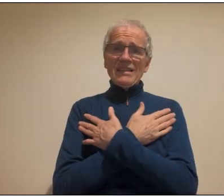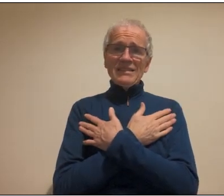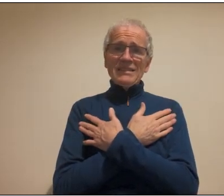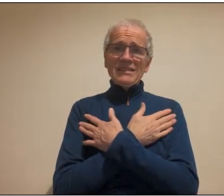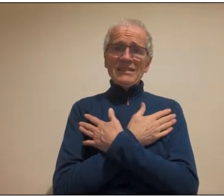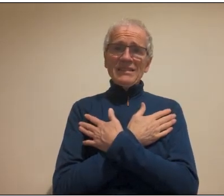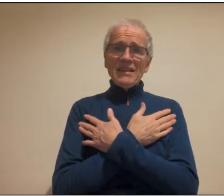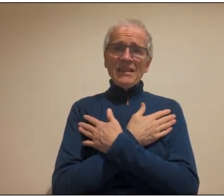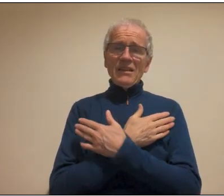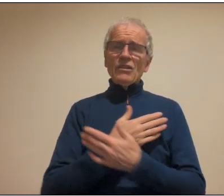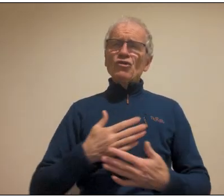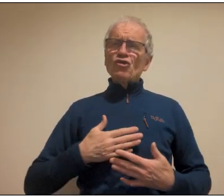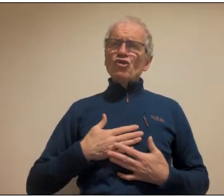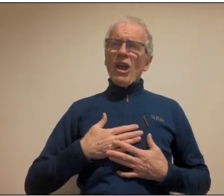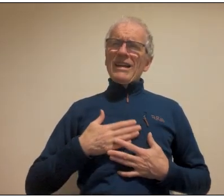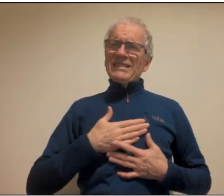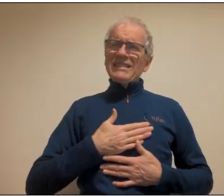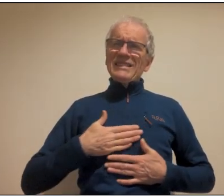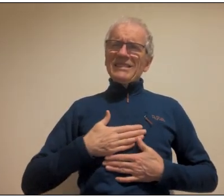chest pain,